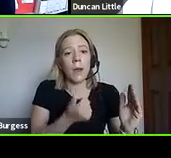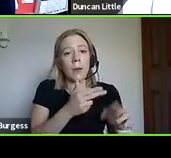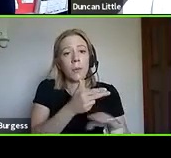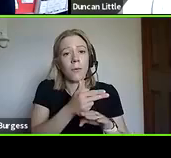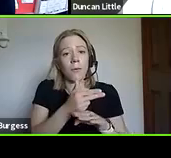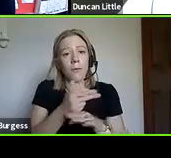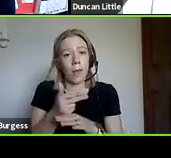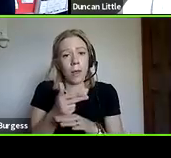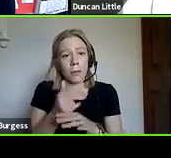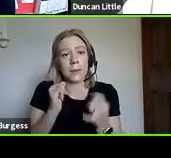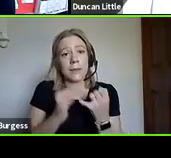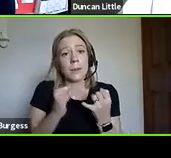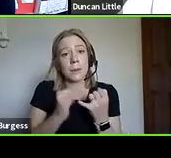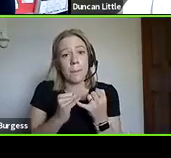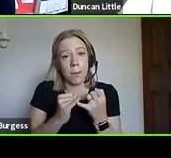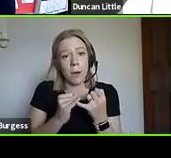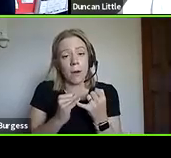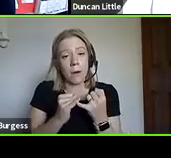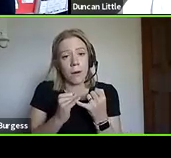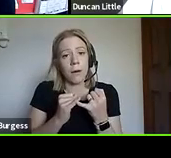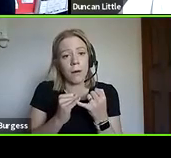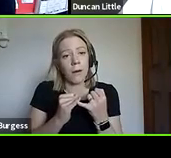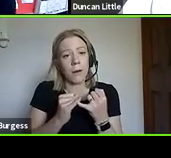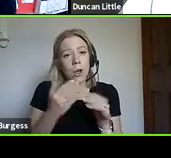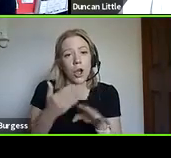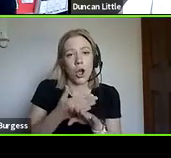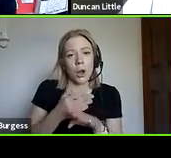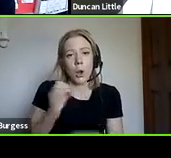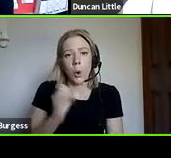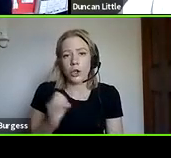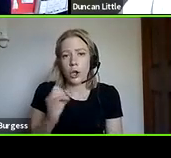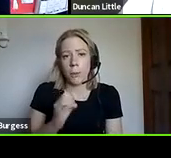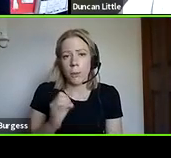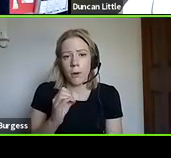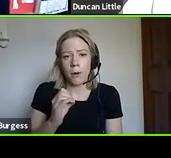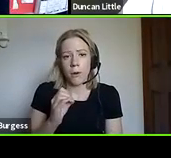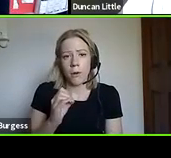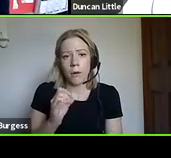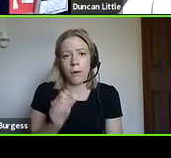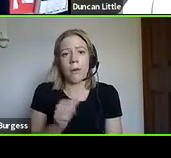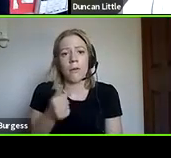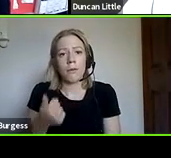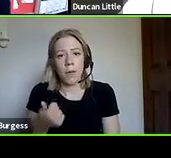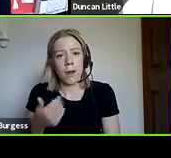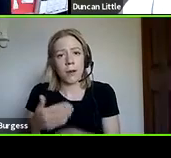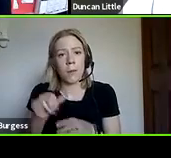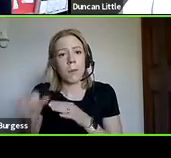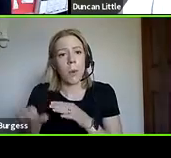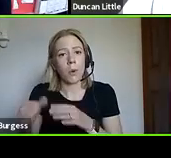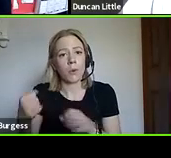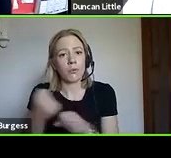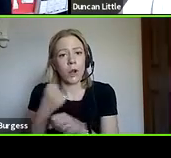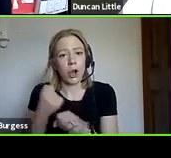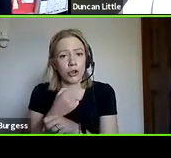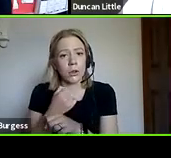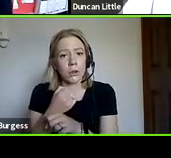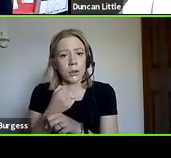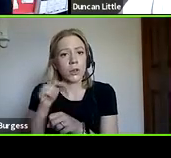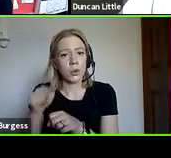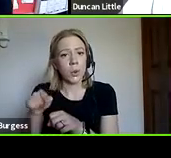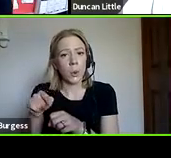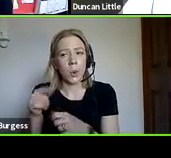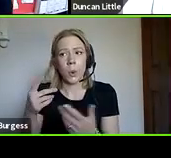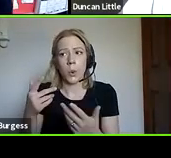in September and early October. And then it went into post-production where we were actually cutting,